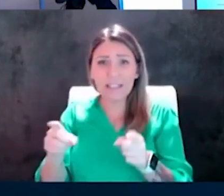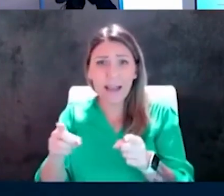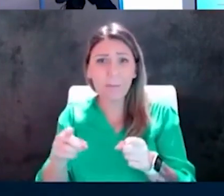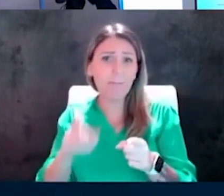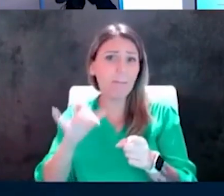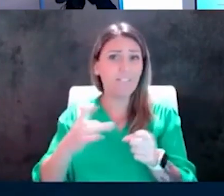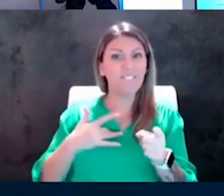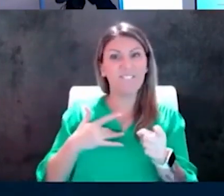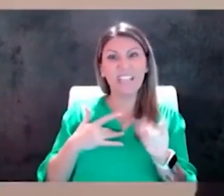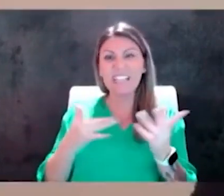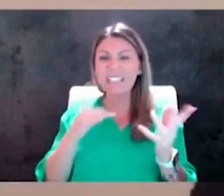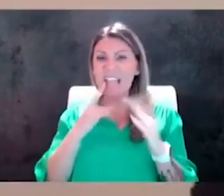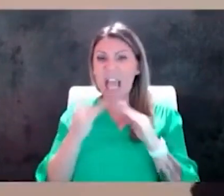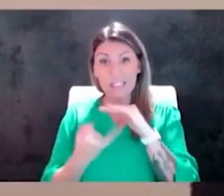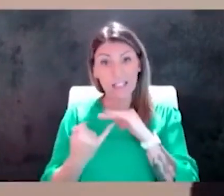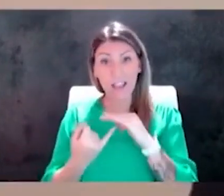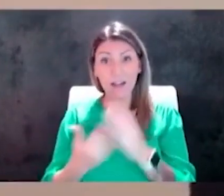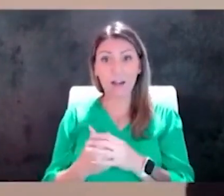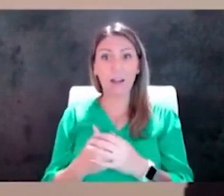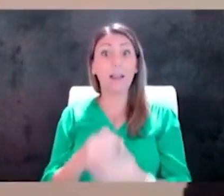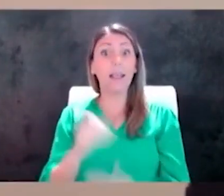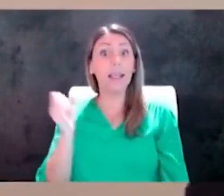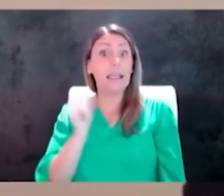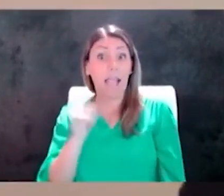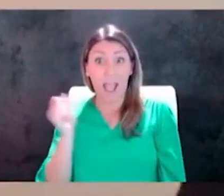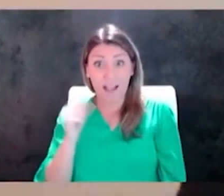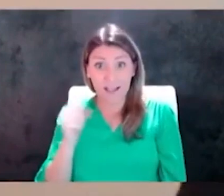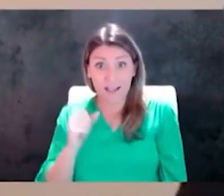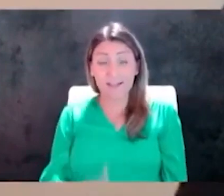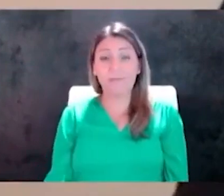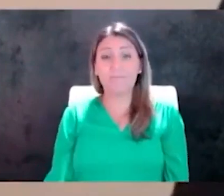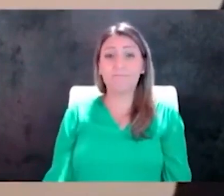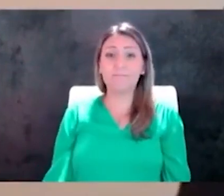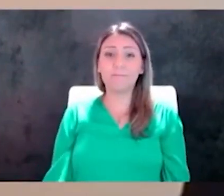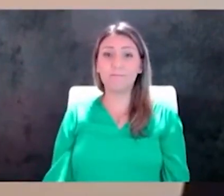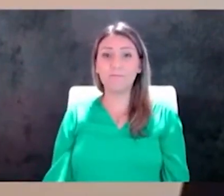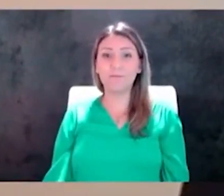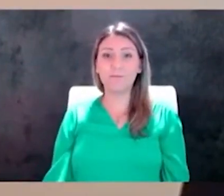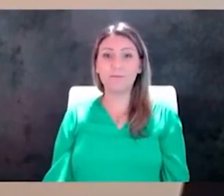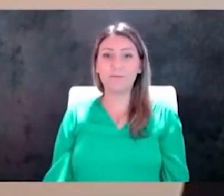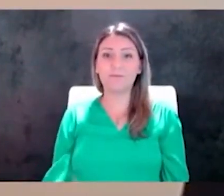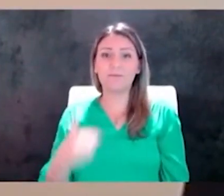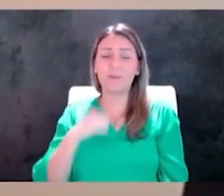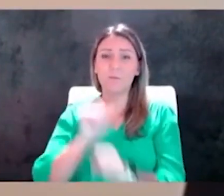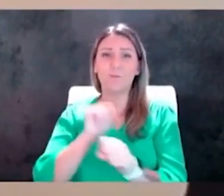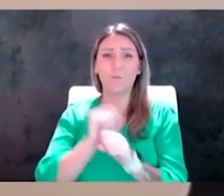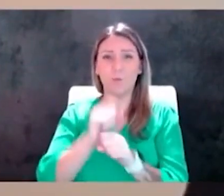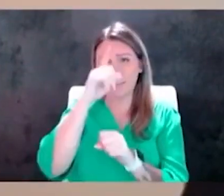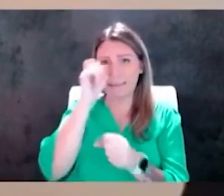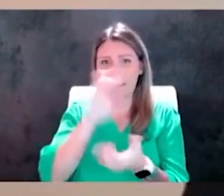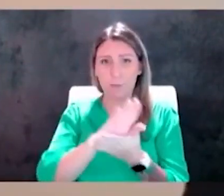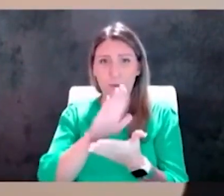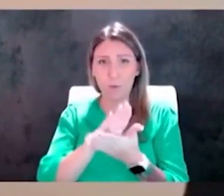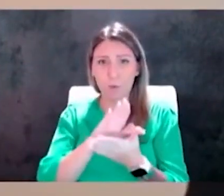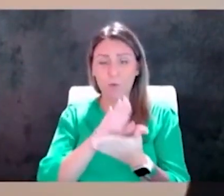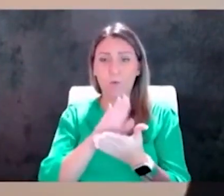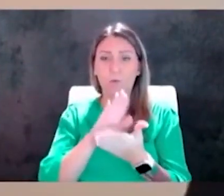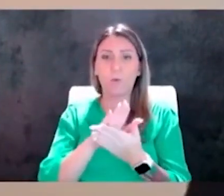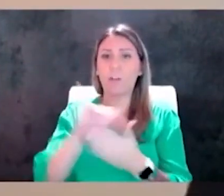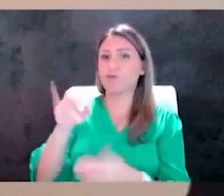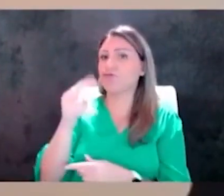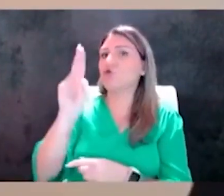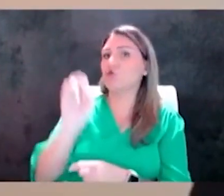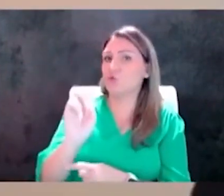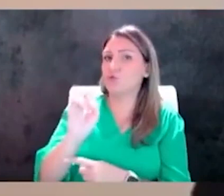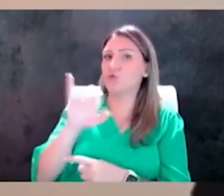little isolating? Yeah, definitely. So I worked summer school in June and July,